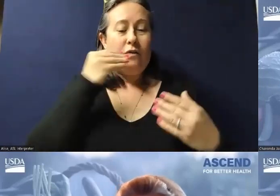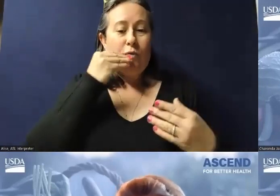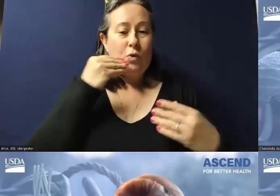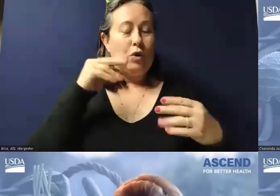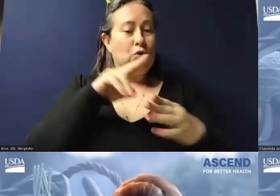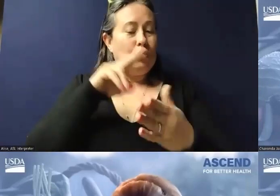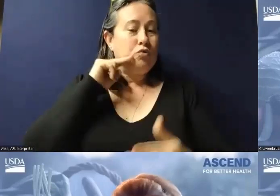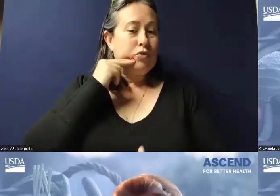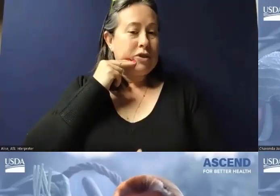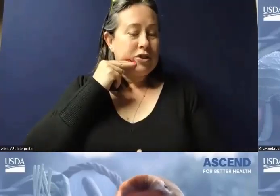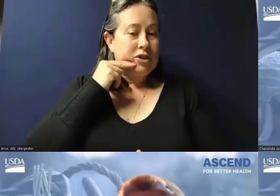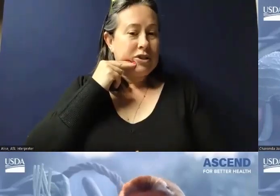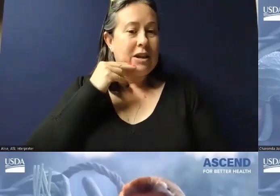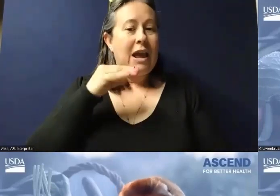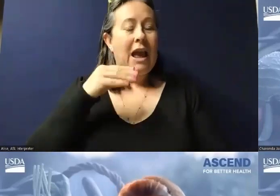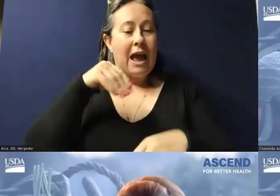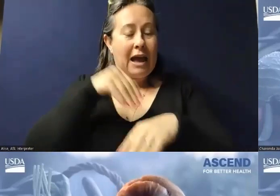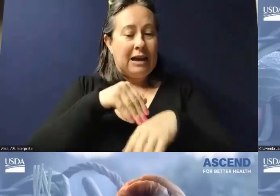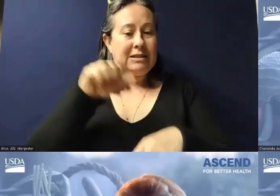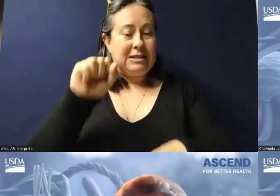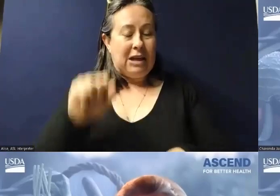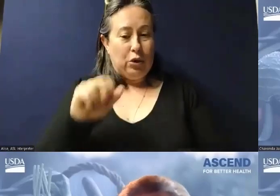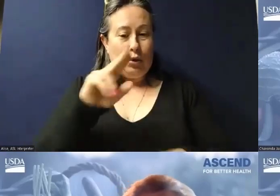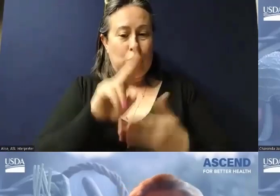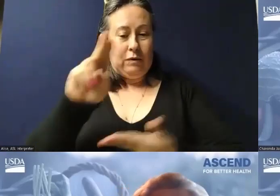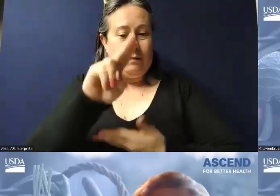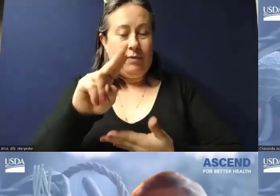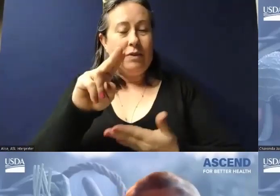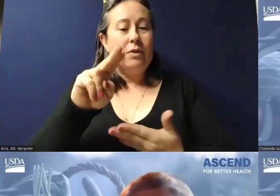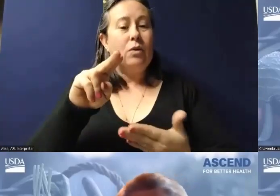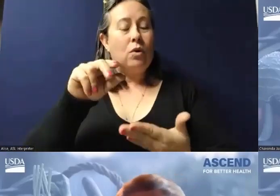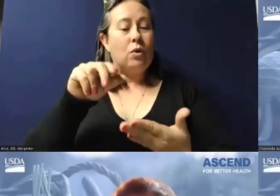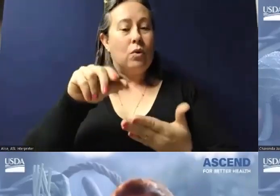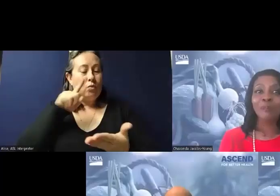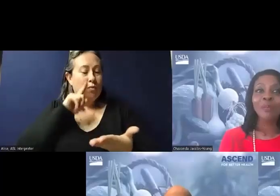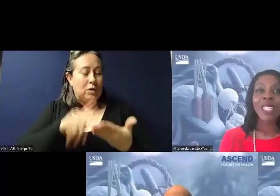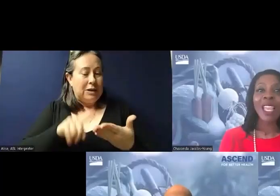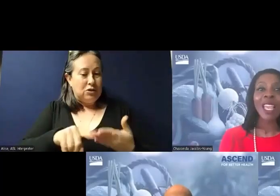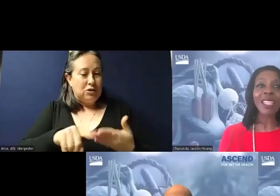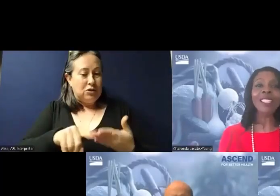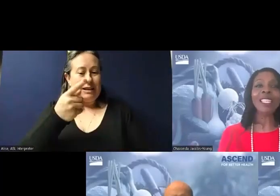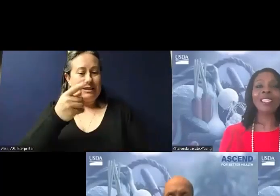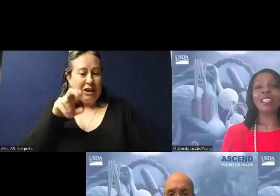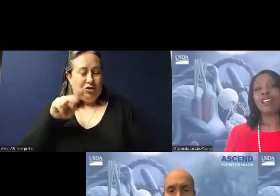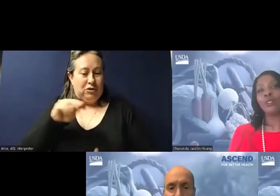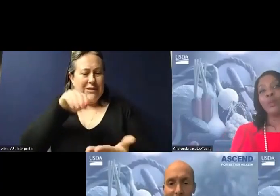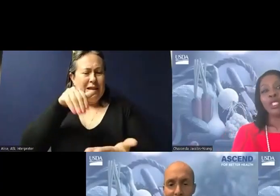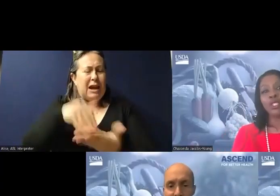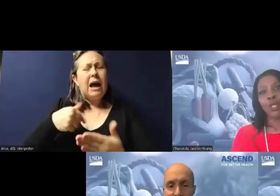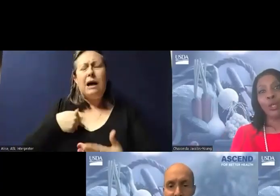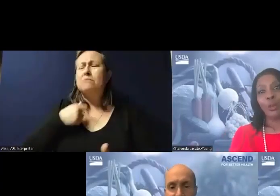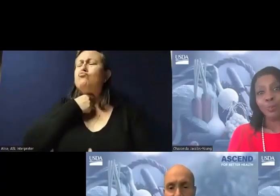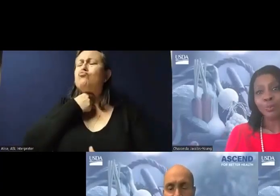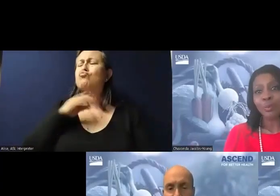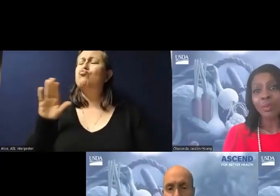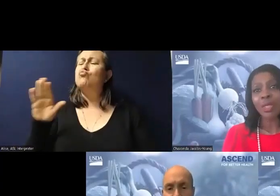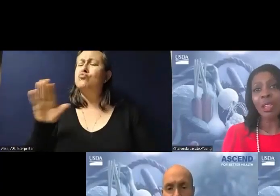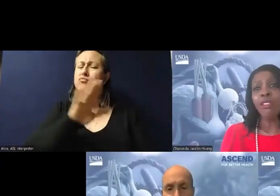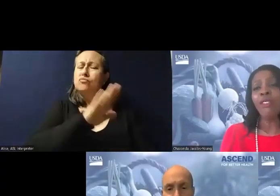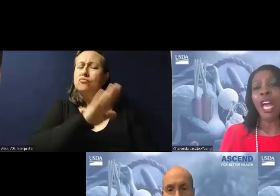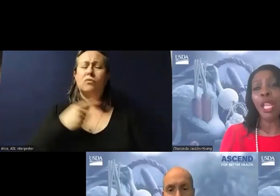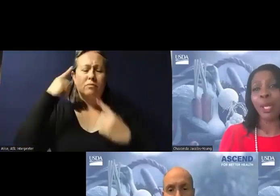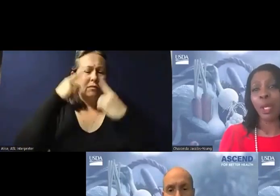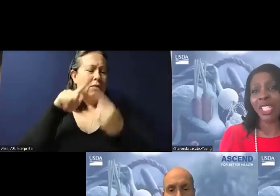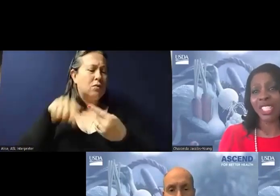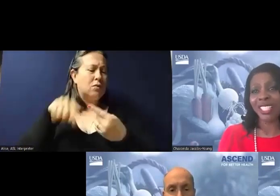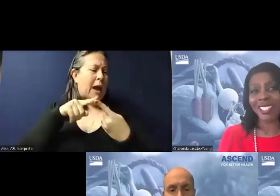Quality of Life at Southern University Agricultural Research and Extension Center. I'd like to get thoughts from each of you on